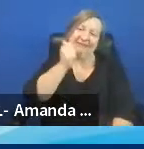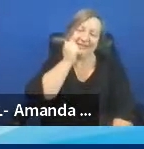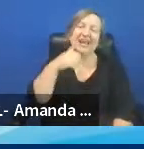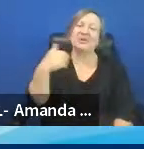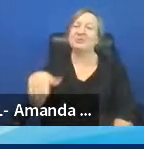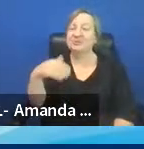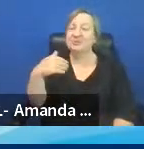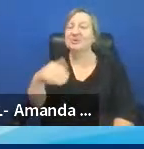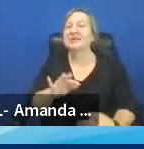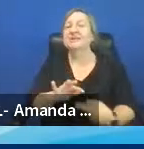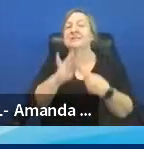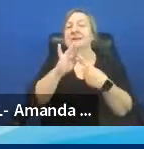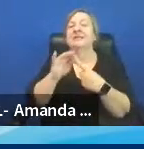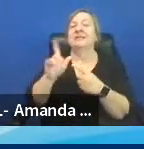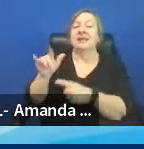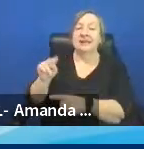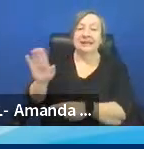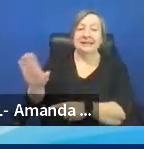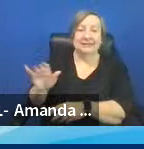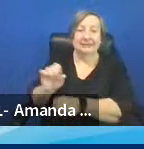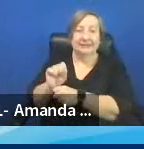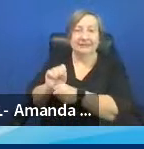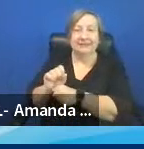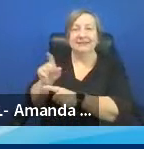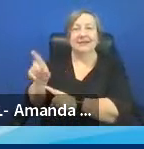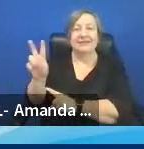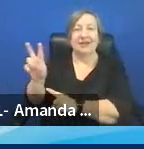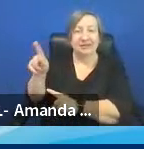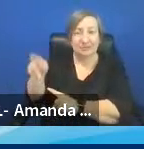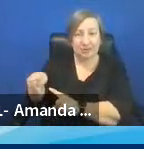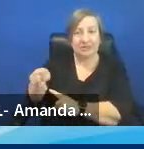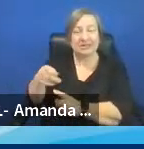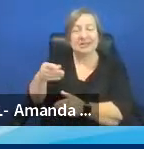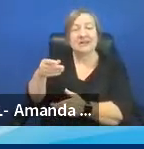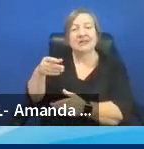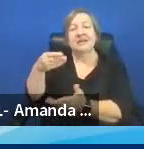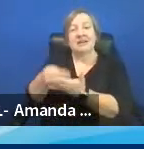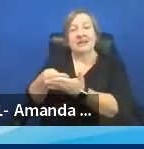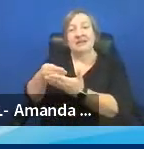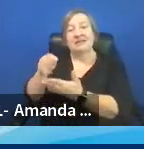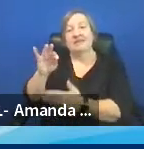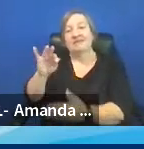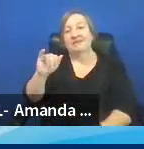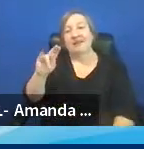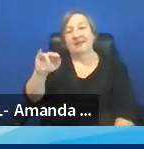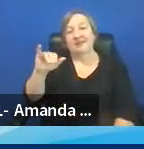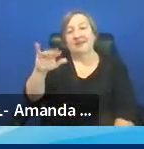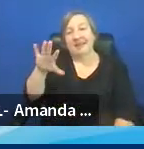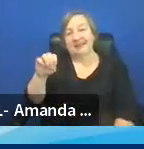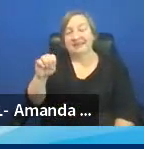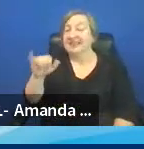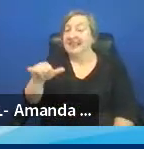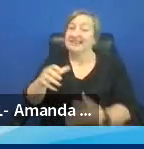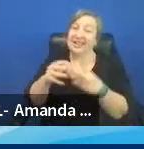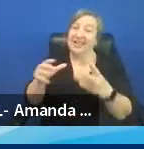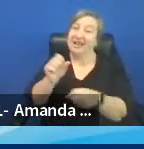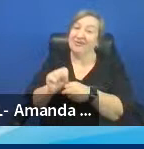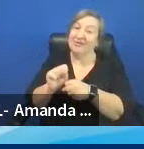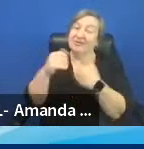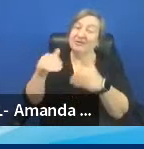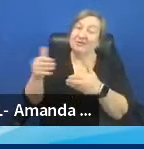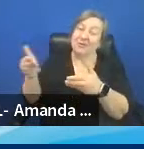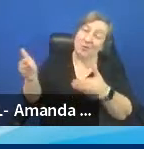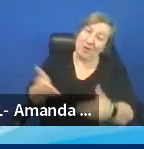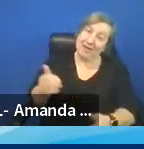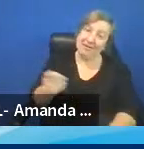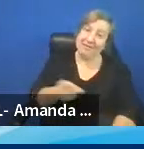especially with what Lynn does. She's the vice president of finance. And so that's a lot of work for her. So welcome back,